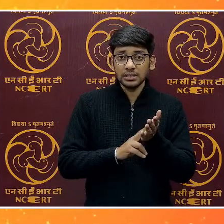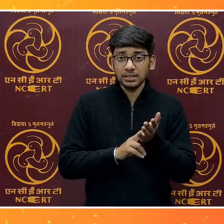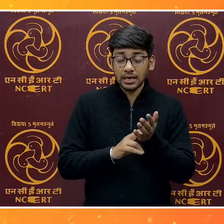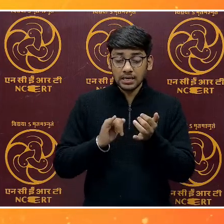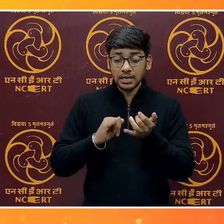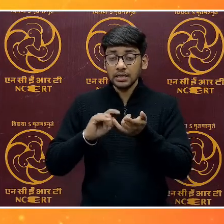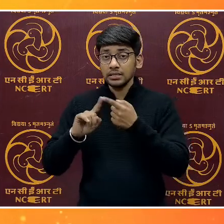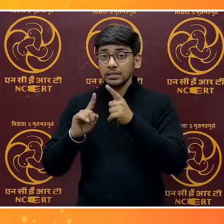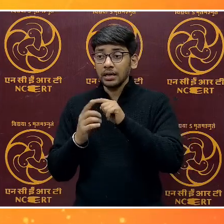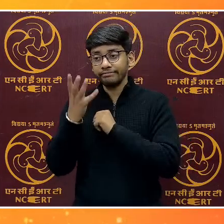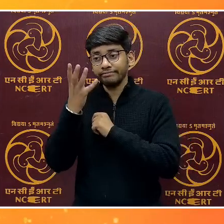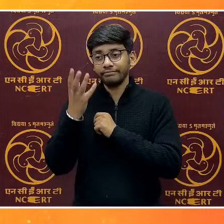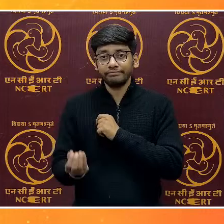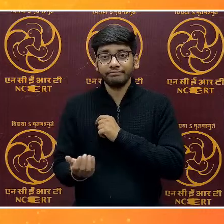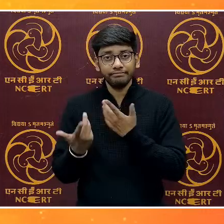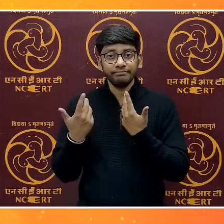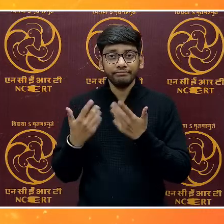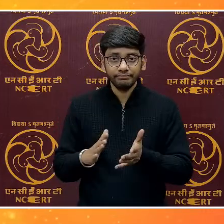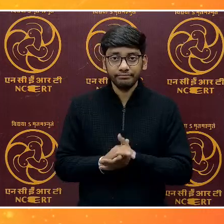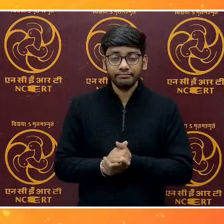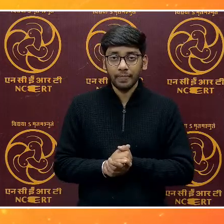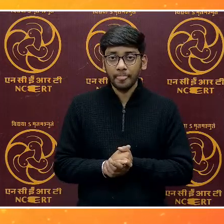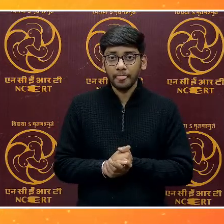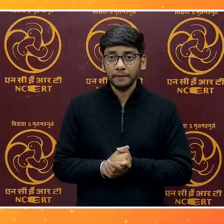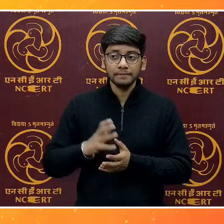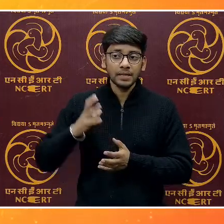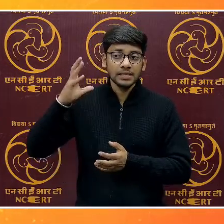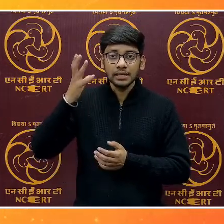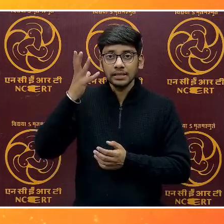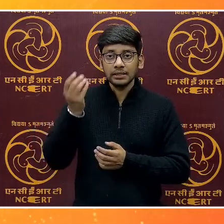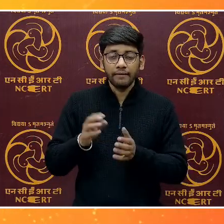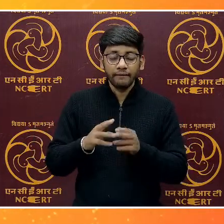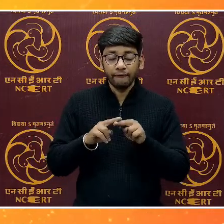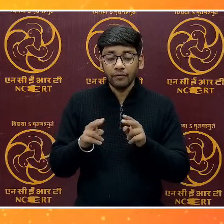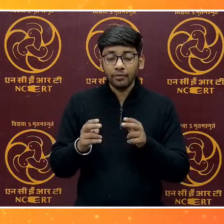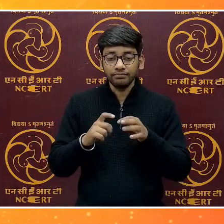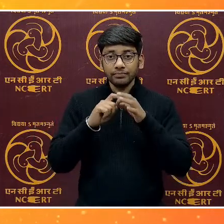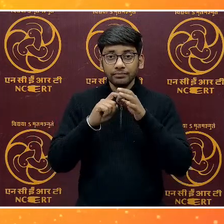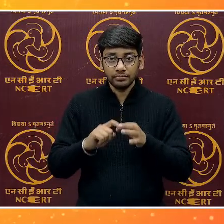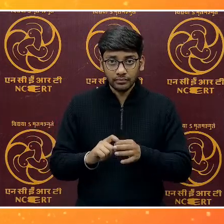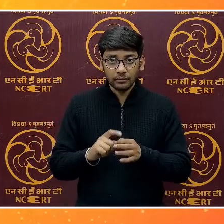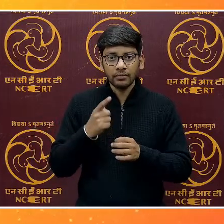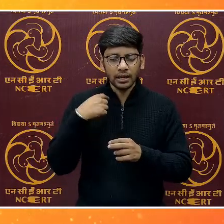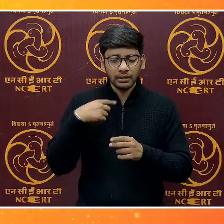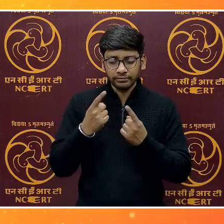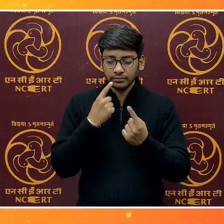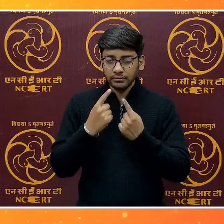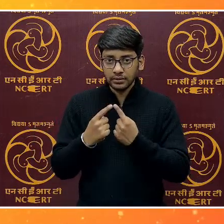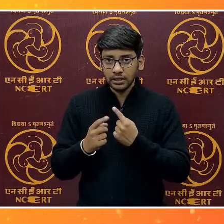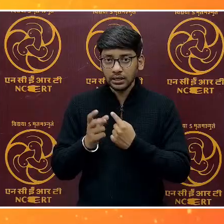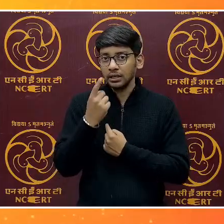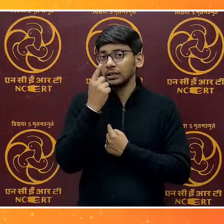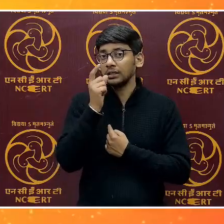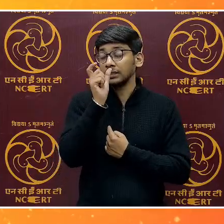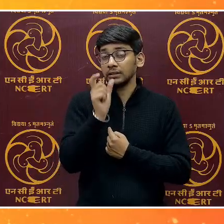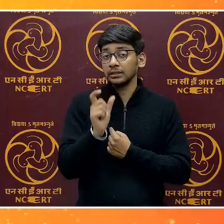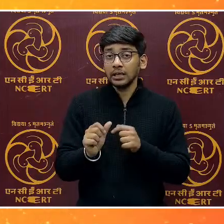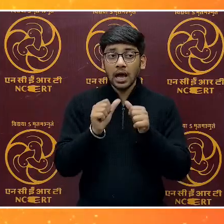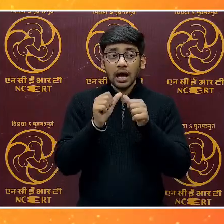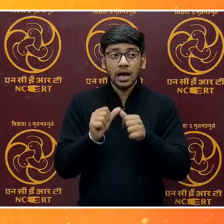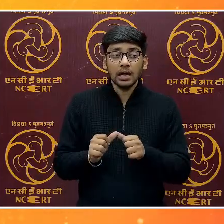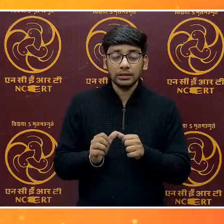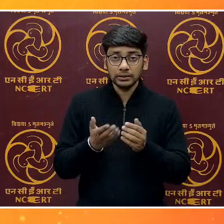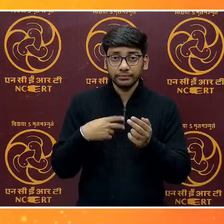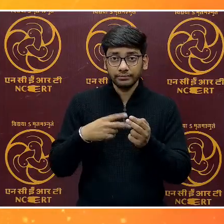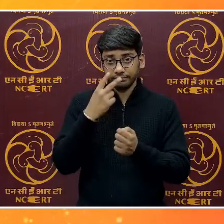Sunset. Sunset. And let us see, did we do the entire exercise correctly or not? Here are the answers on the screen for you, dear